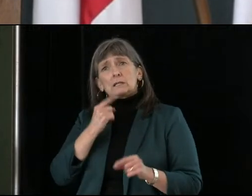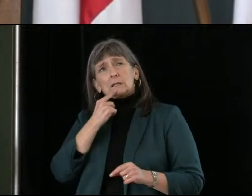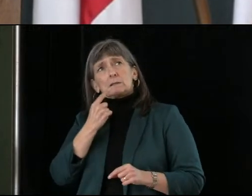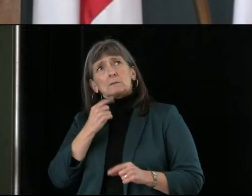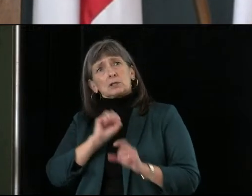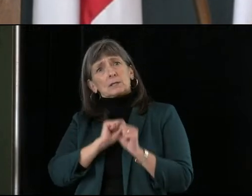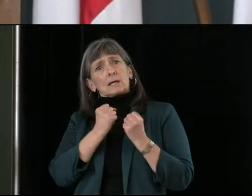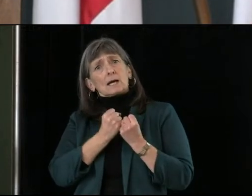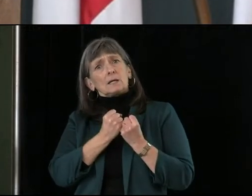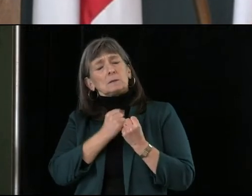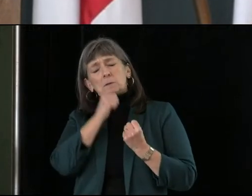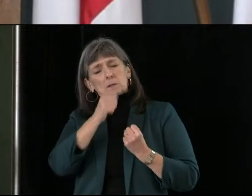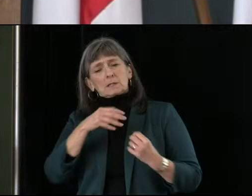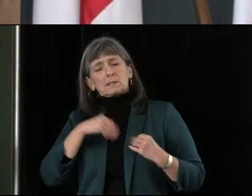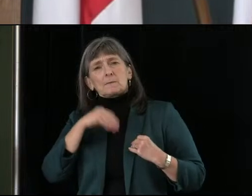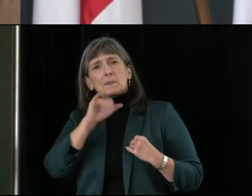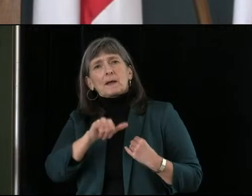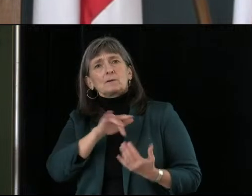such abuse.